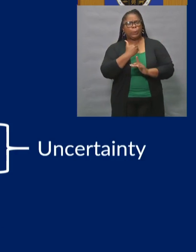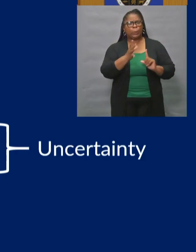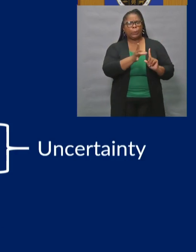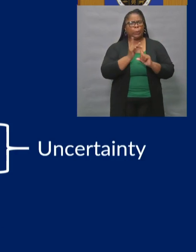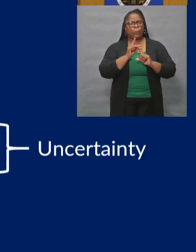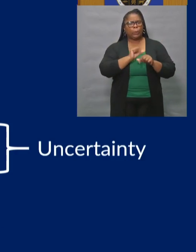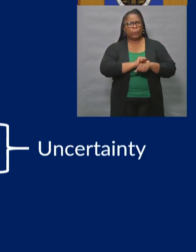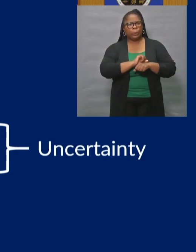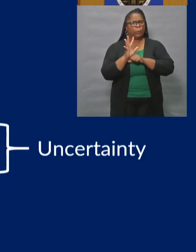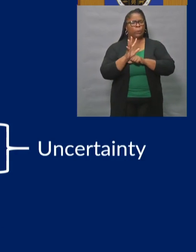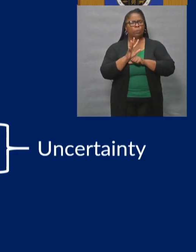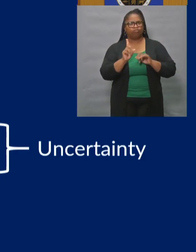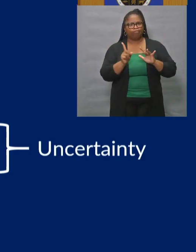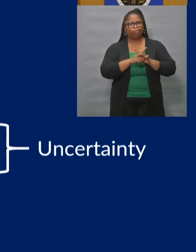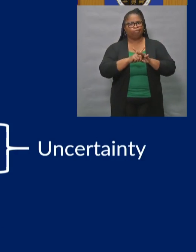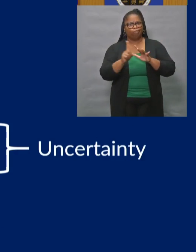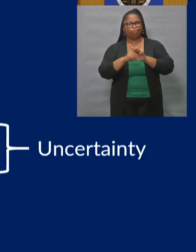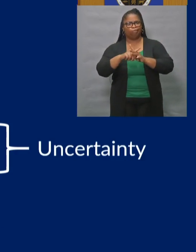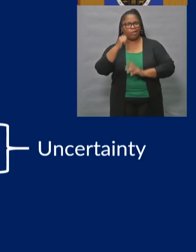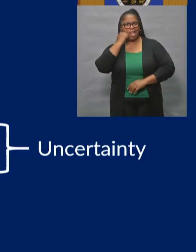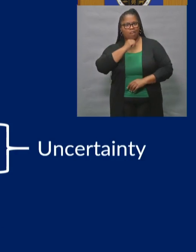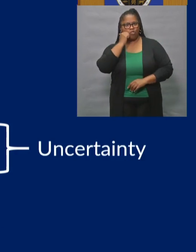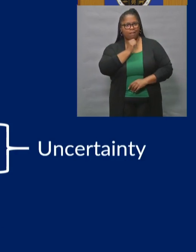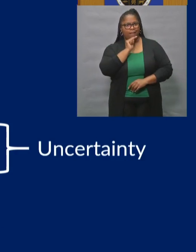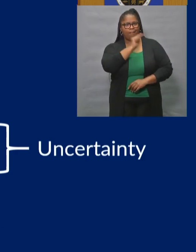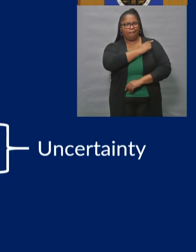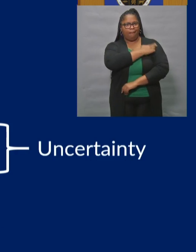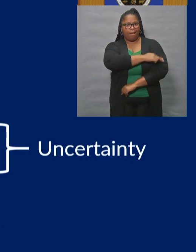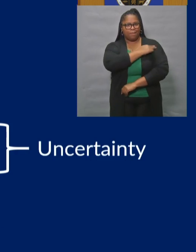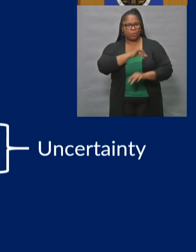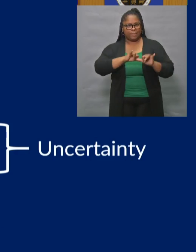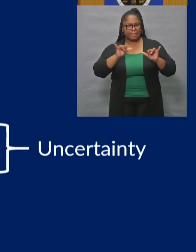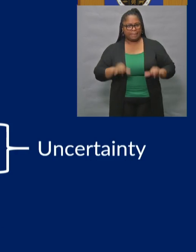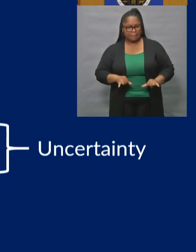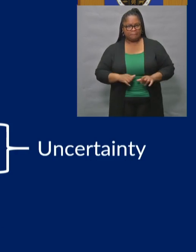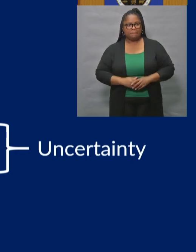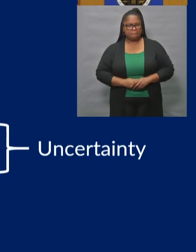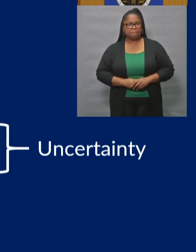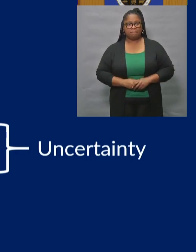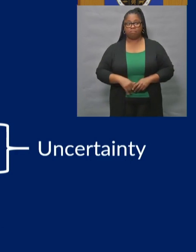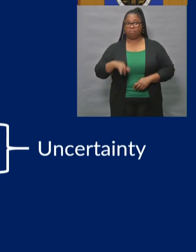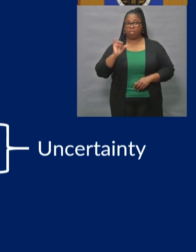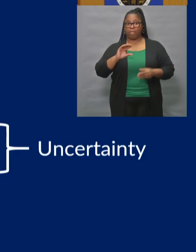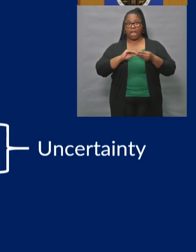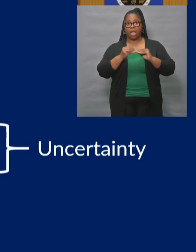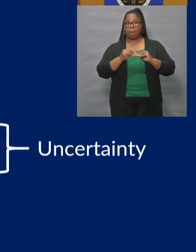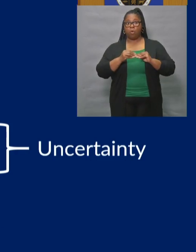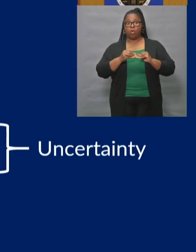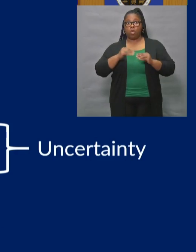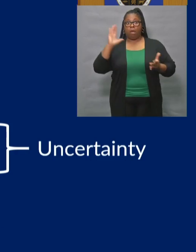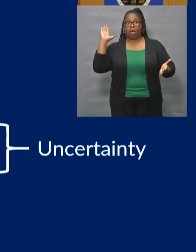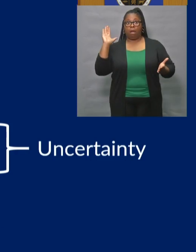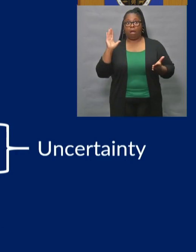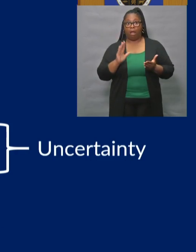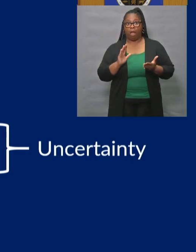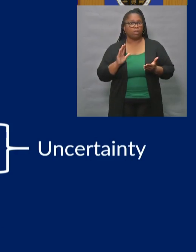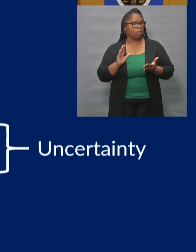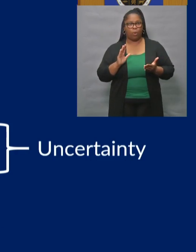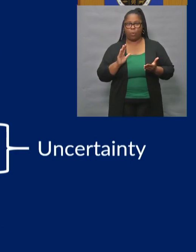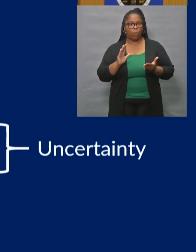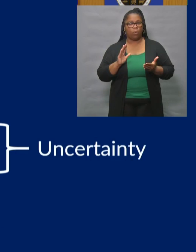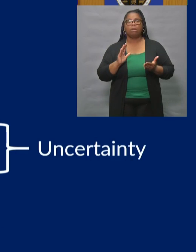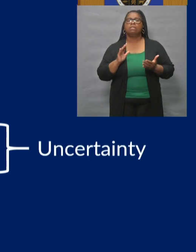that are seen every day within our hospital systems. You'll see that the number is not yet decreasing, but it is leveling out, which